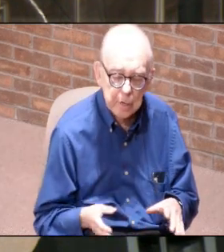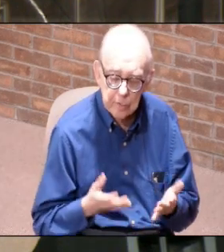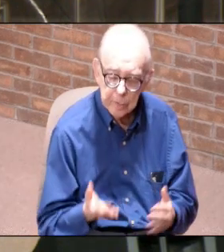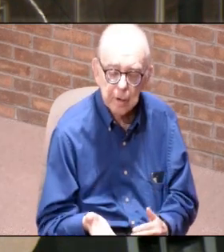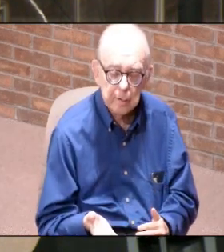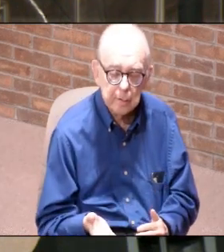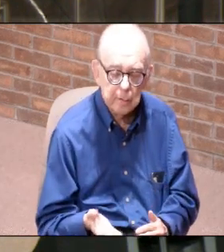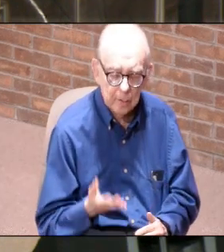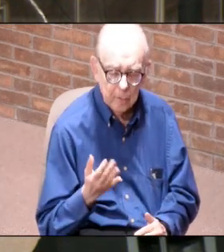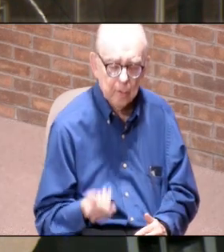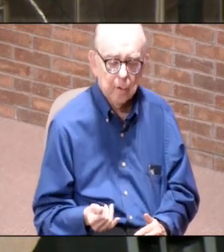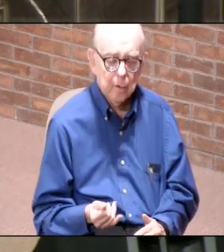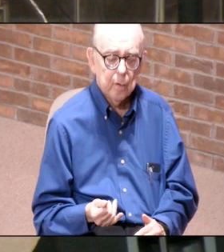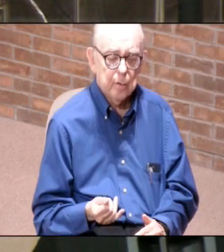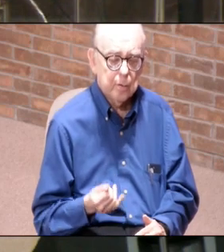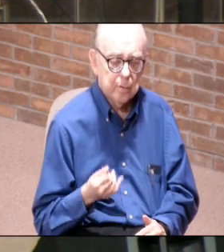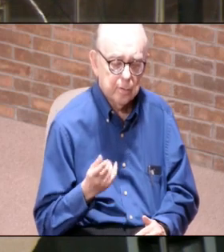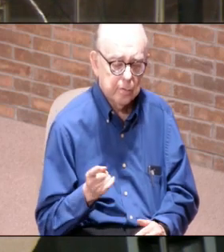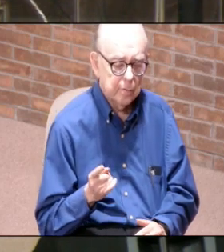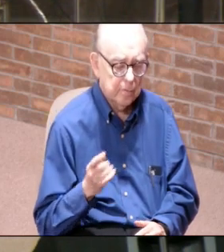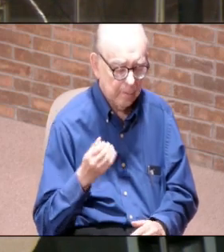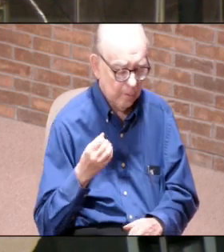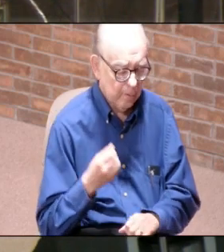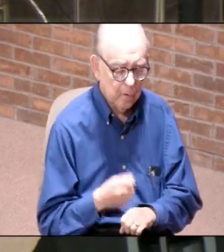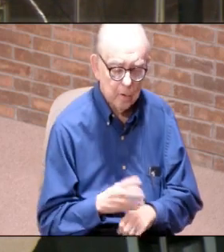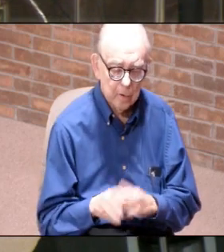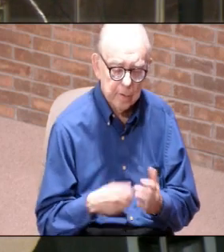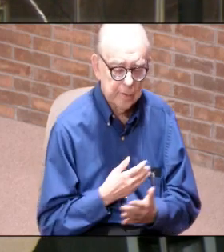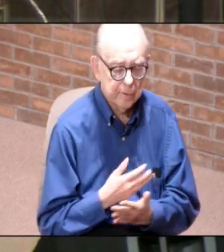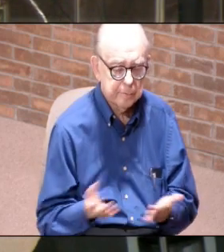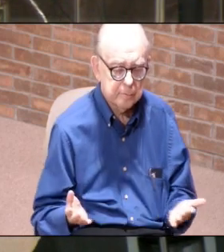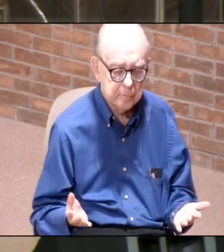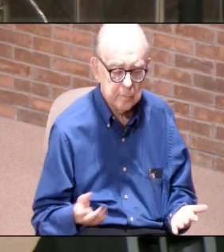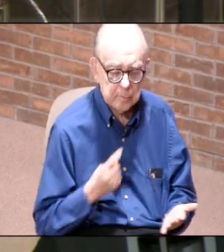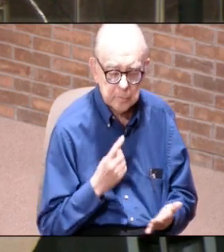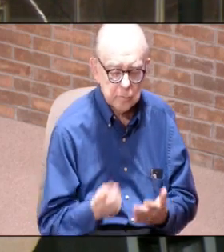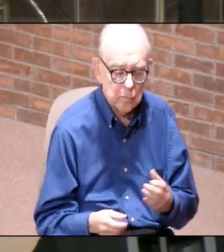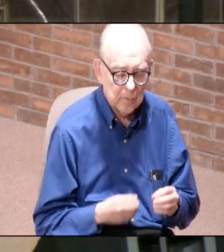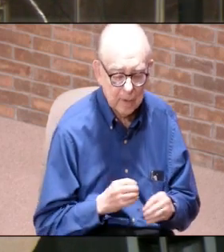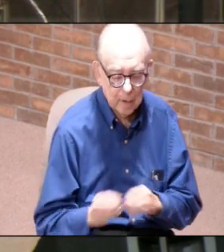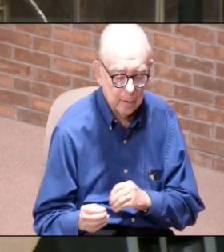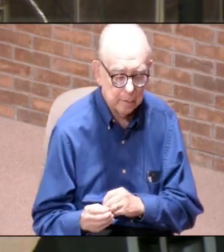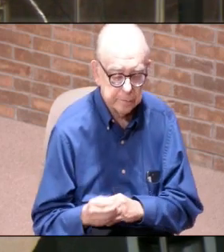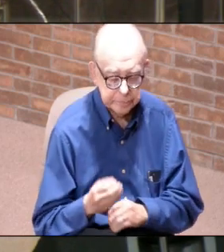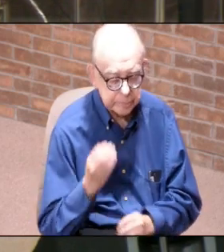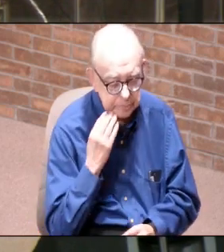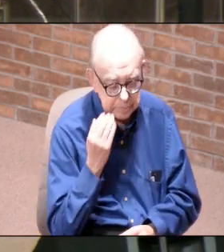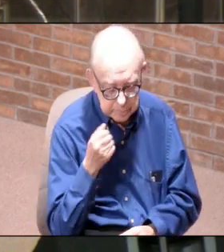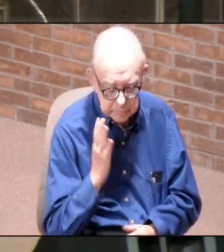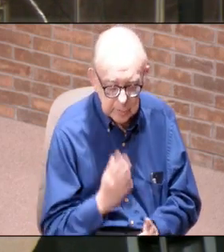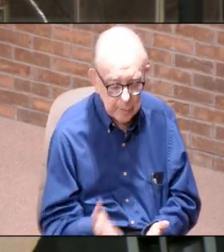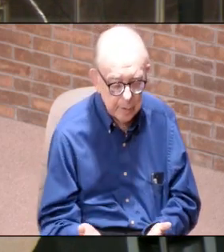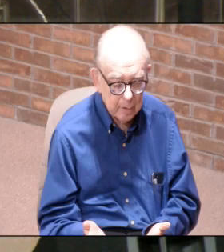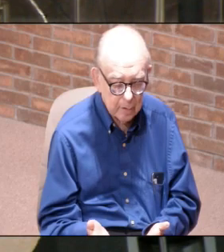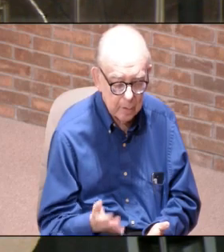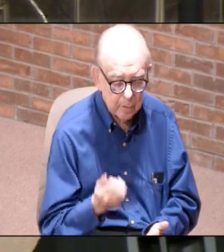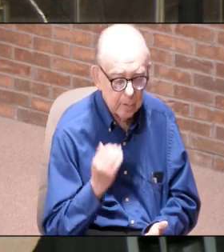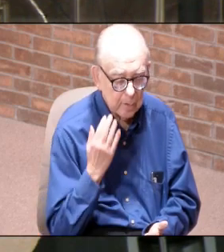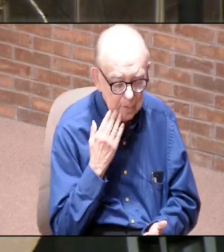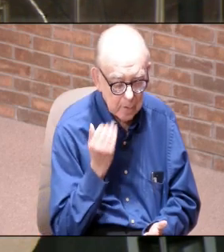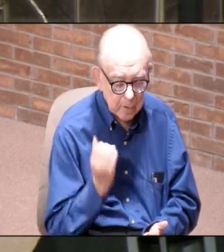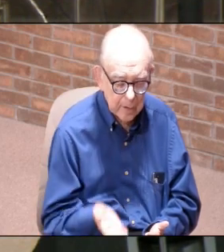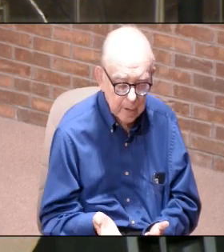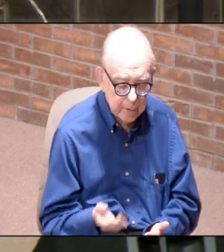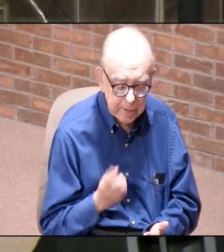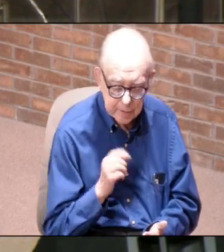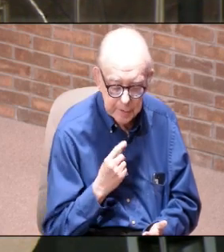there. Because you've already ordained all of this stuff. You've set everything in motion. You know who's going to be there. You know what